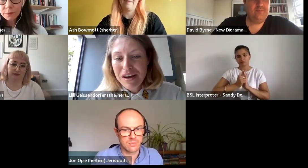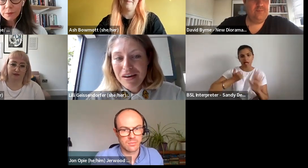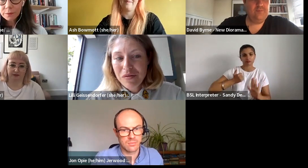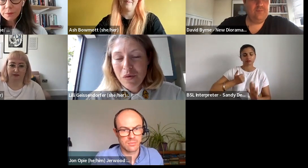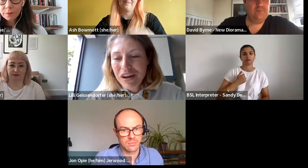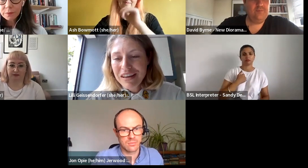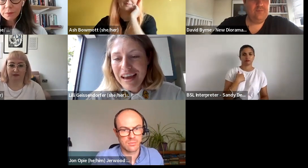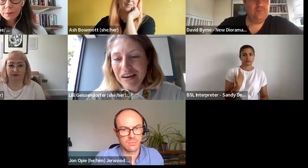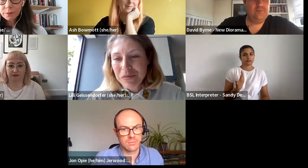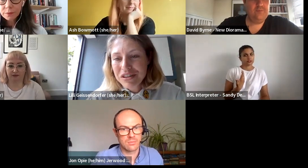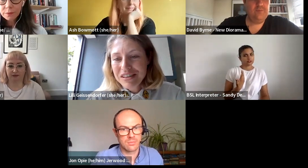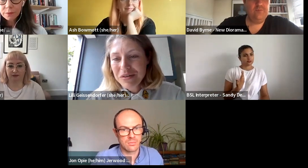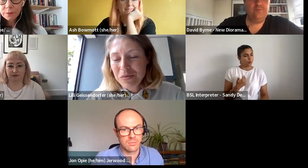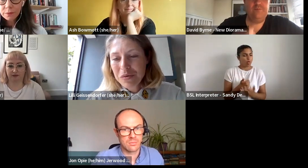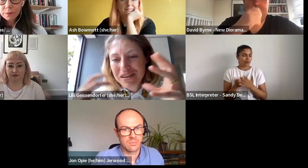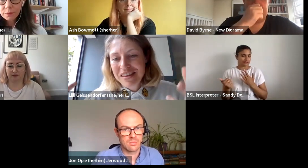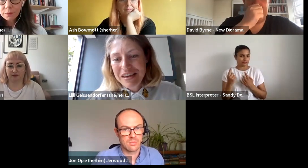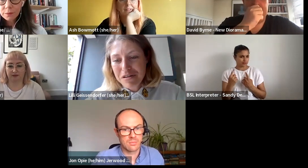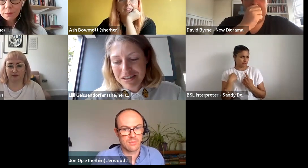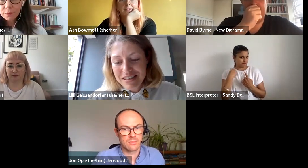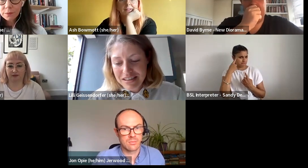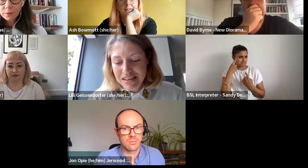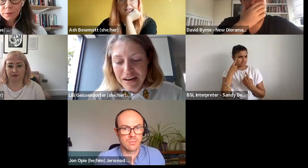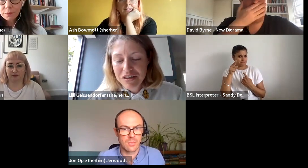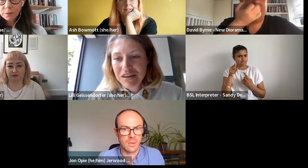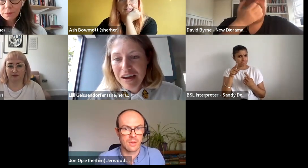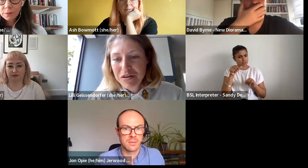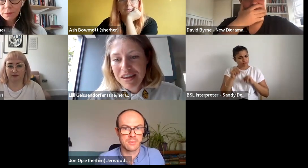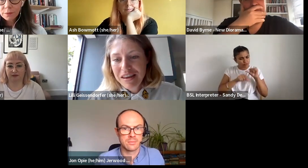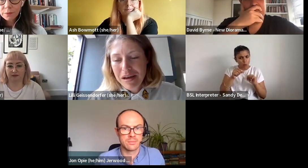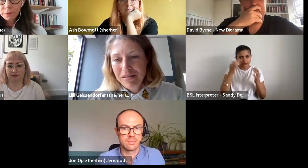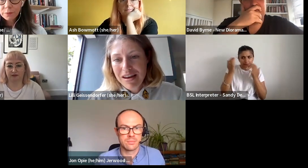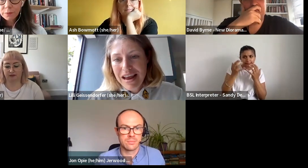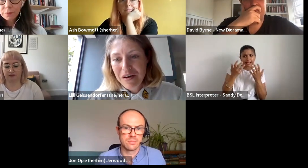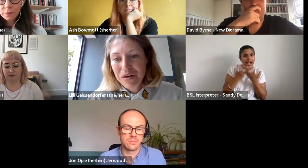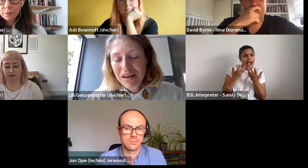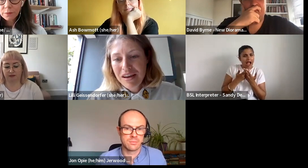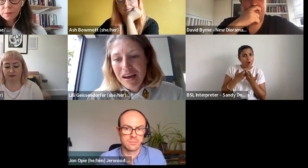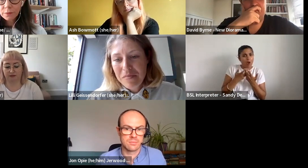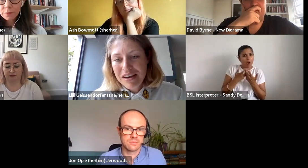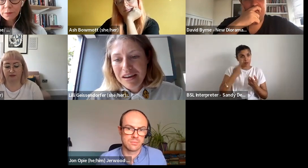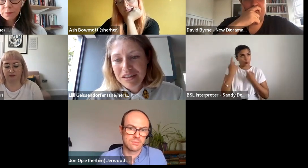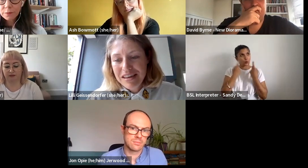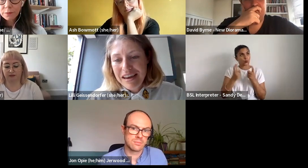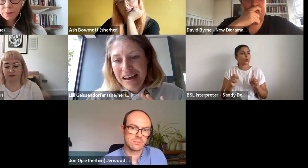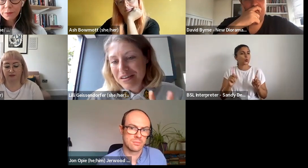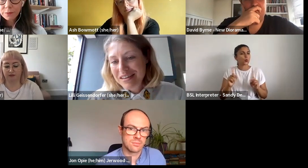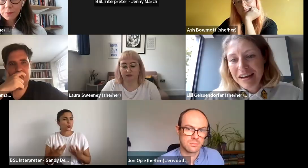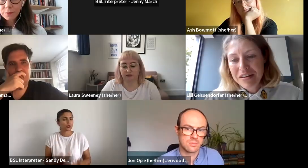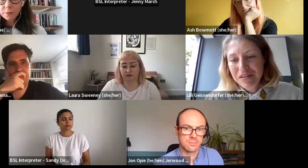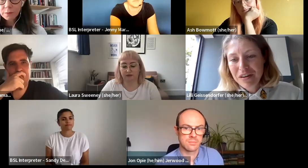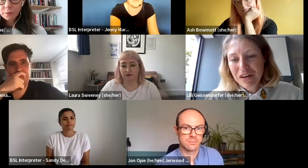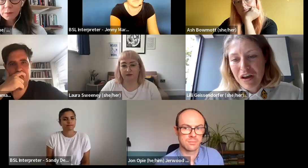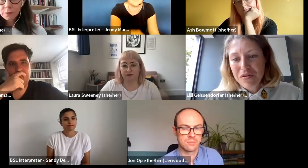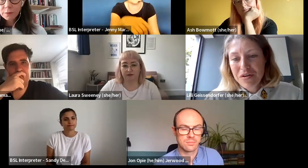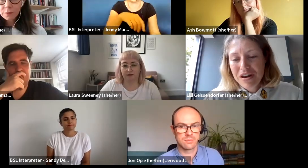what yeah what did you what were the thinking processes and how did how are you thinking about that now. And how did yeah how did